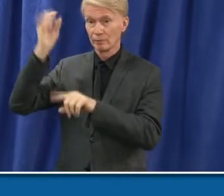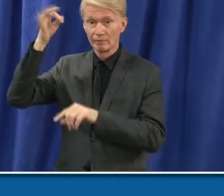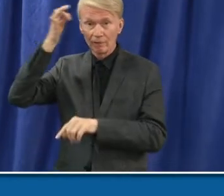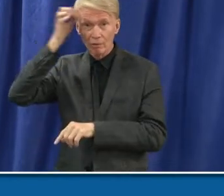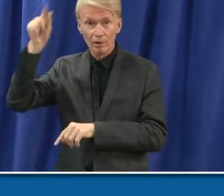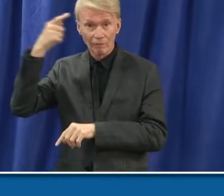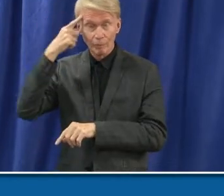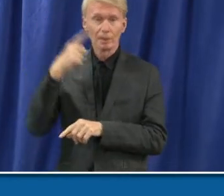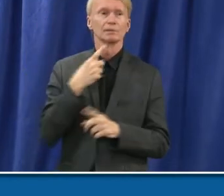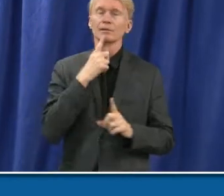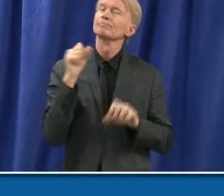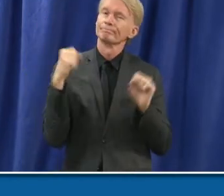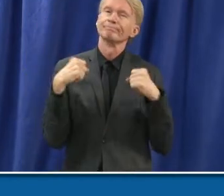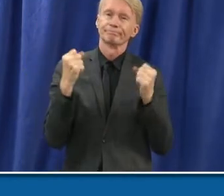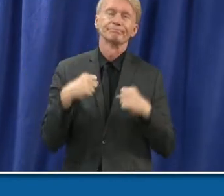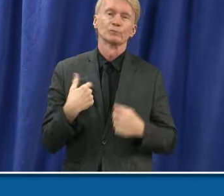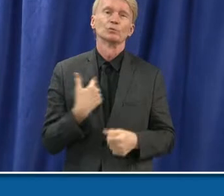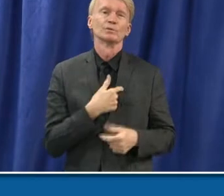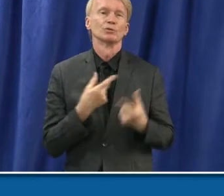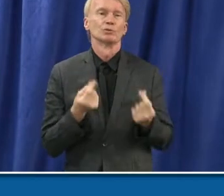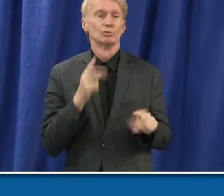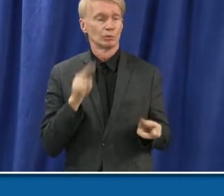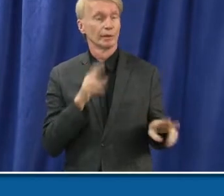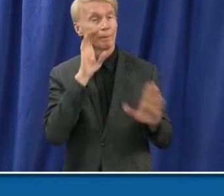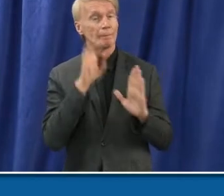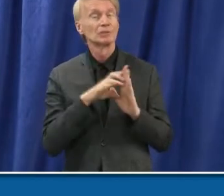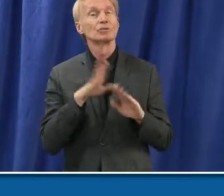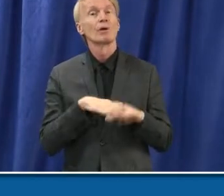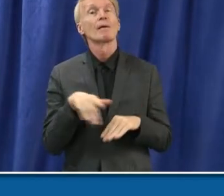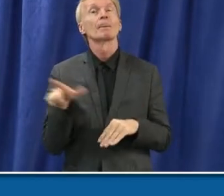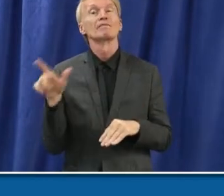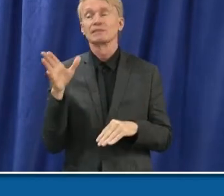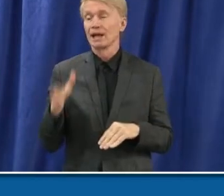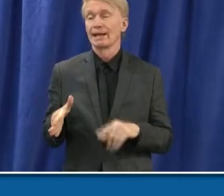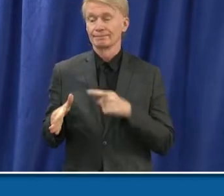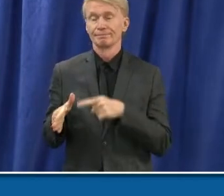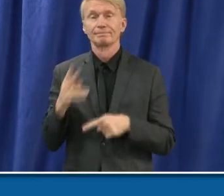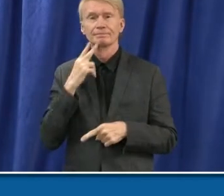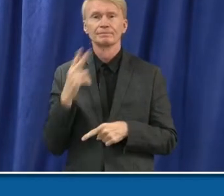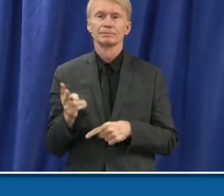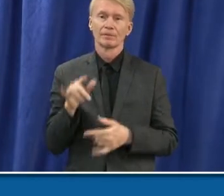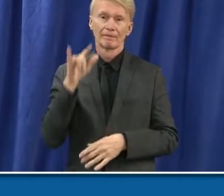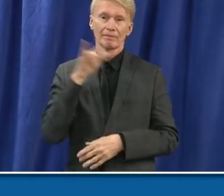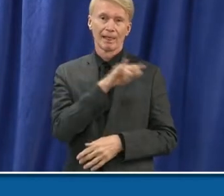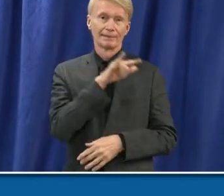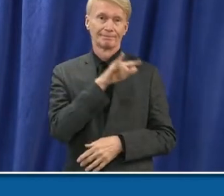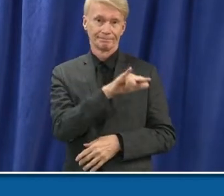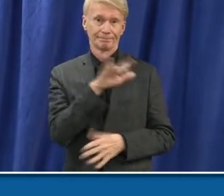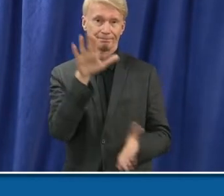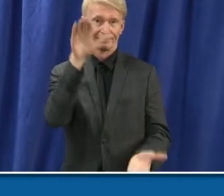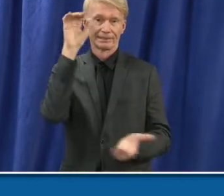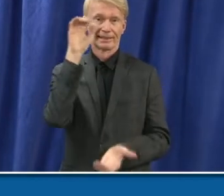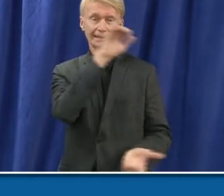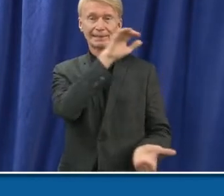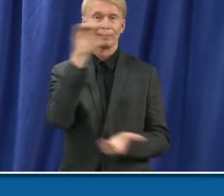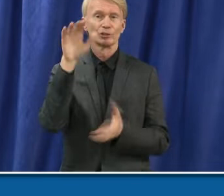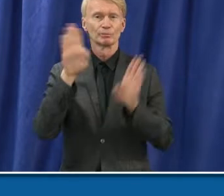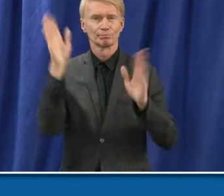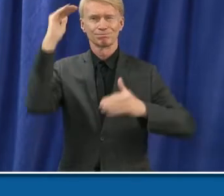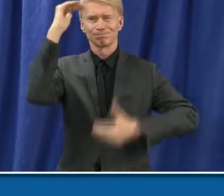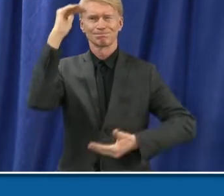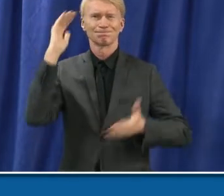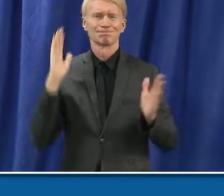we do. If you're looking at the picture on the left-hand side of the screen, you're seeing flight containers. So each one of those flight